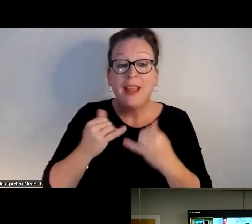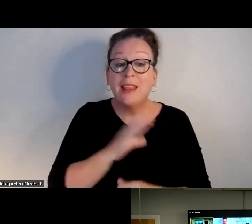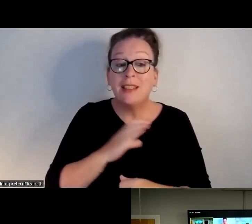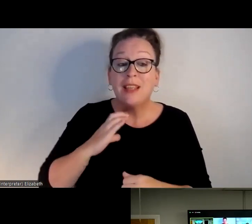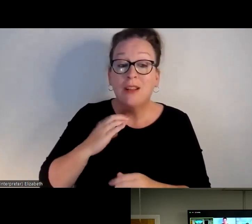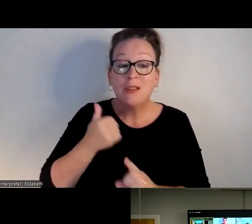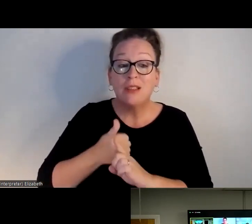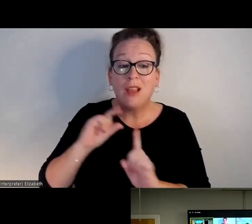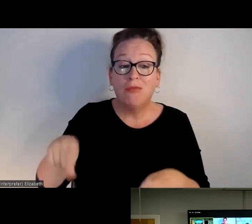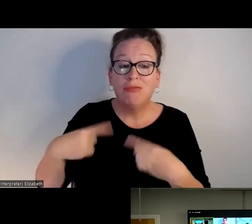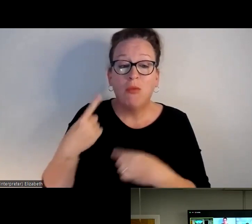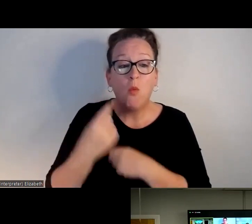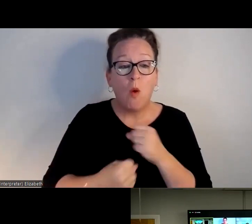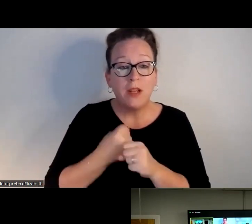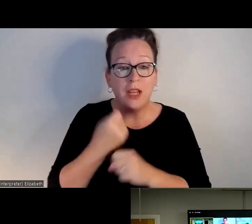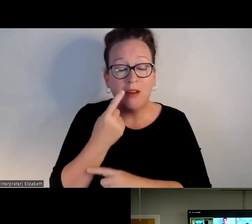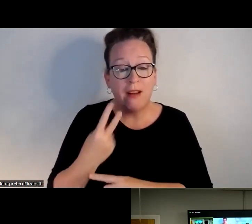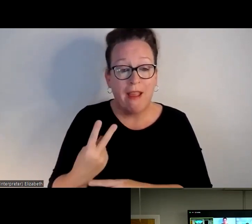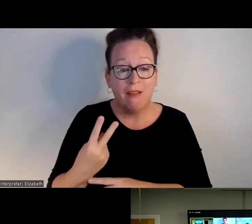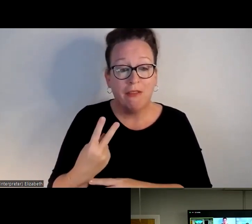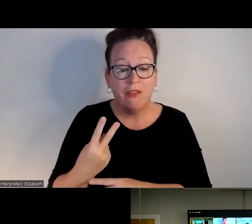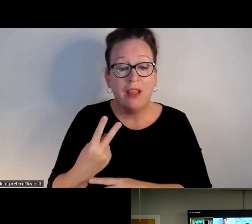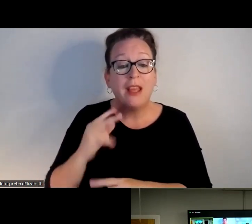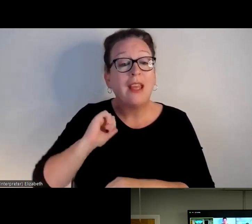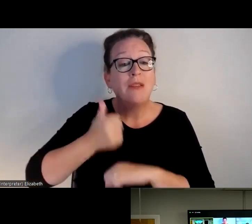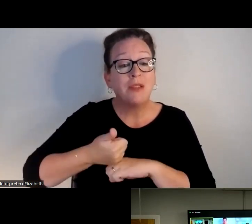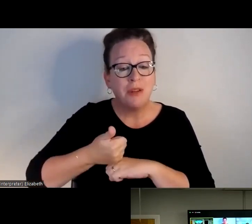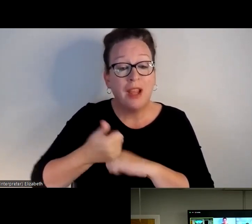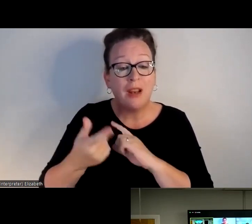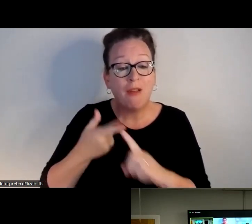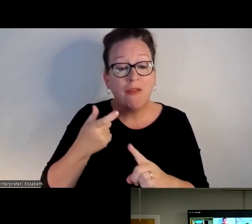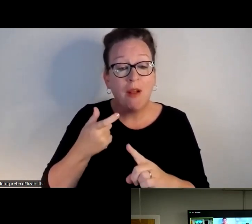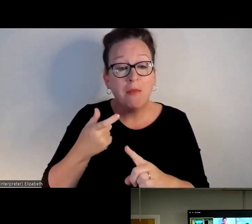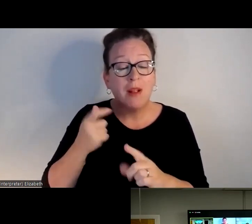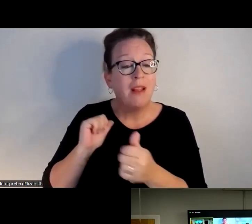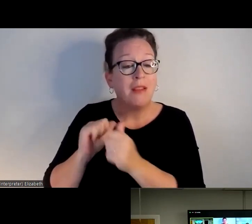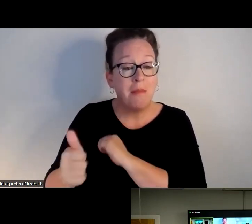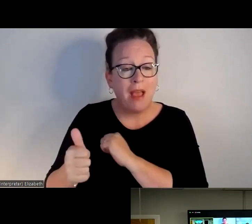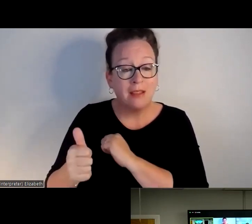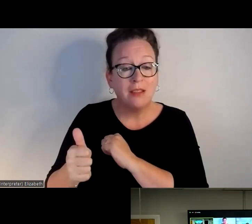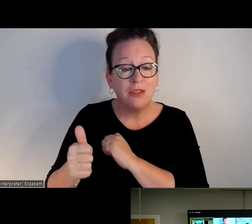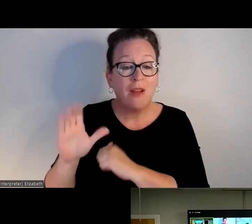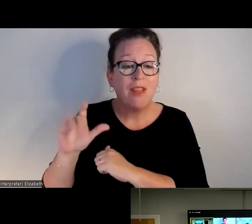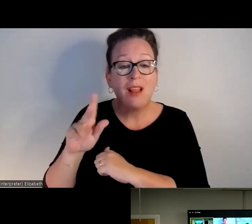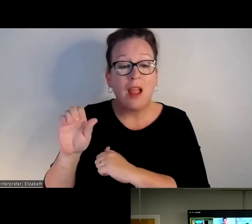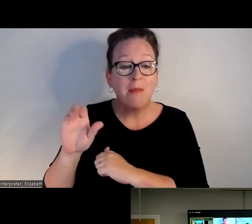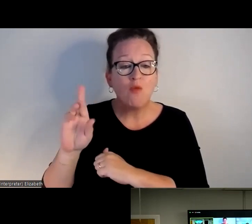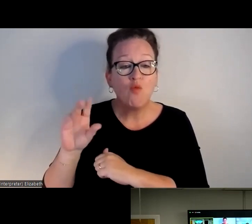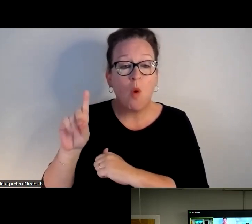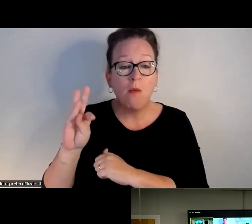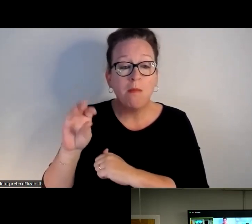been around for a year and a half. It was created by the passage of the big climate roadmap law in